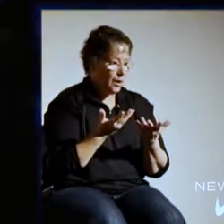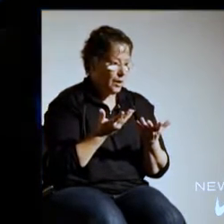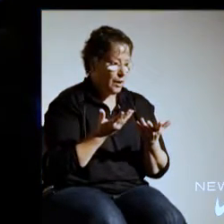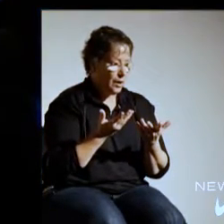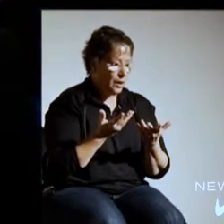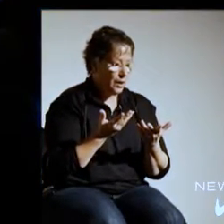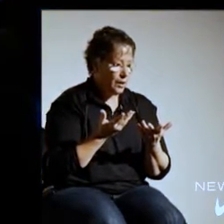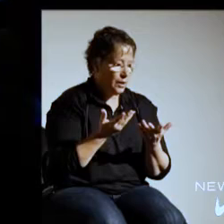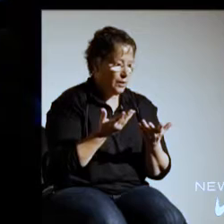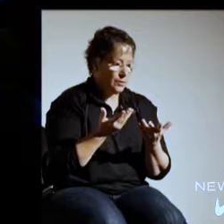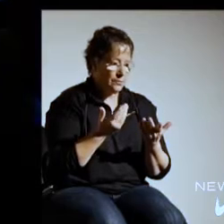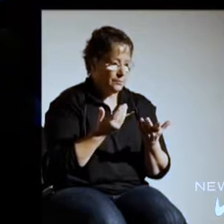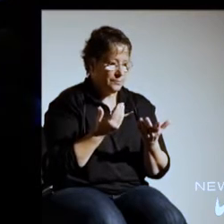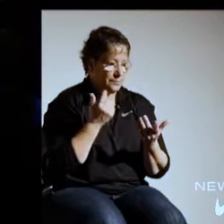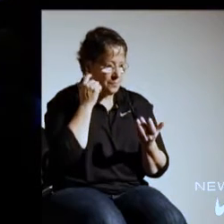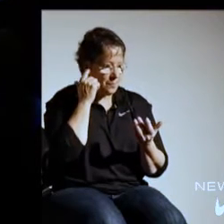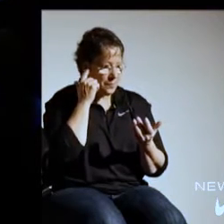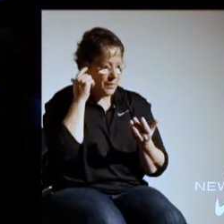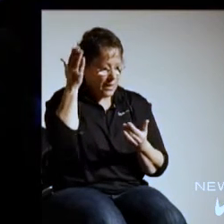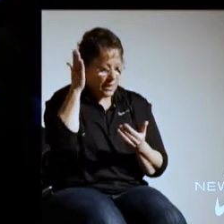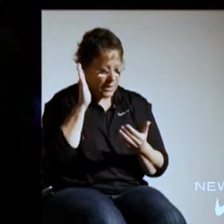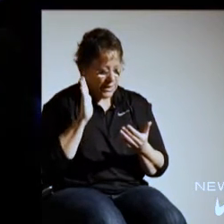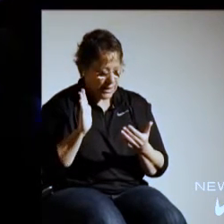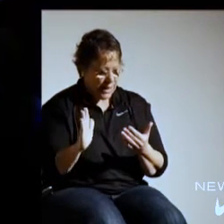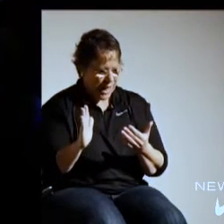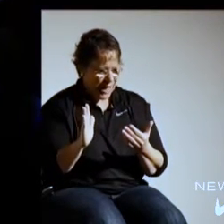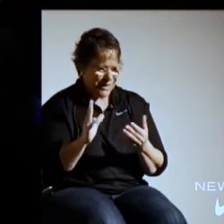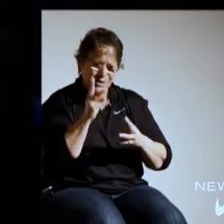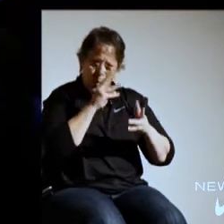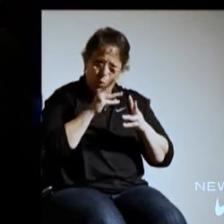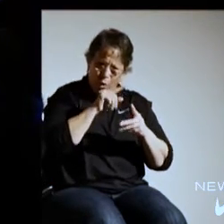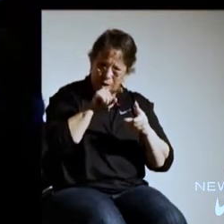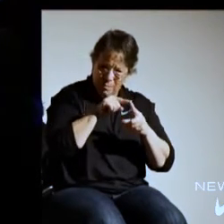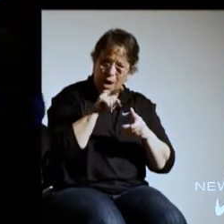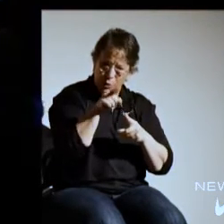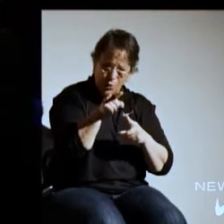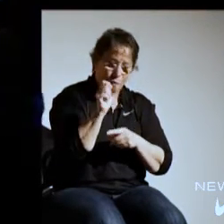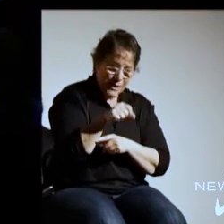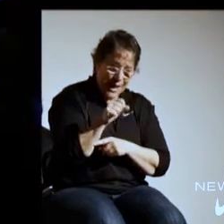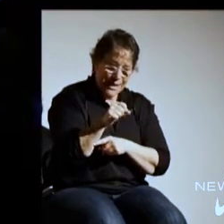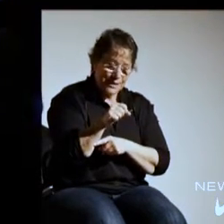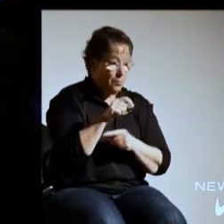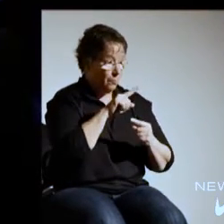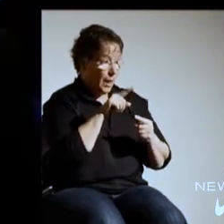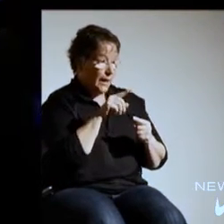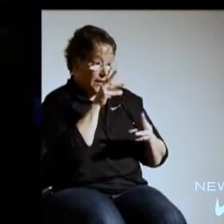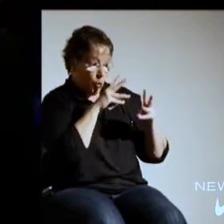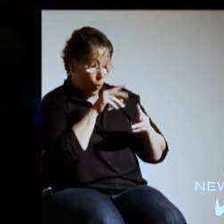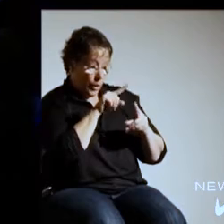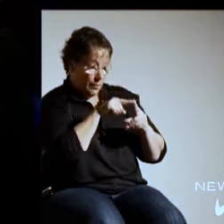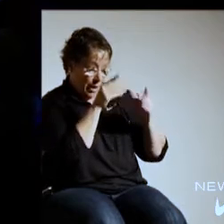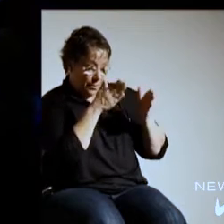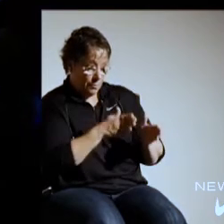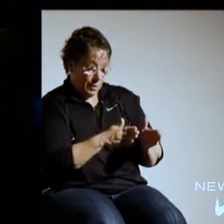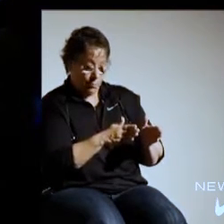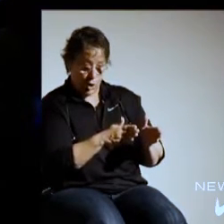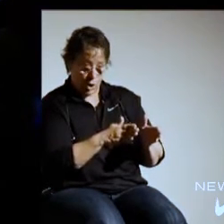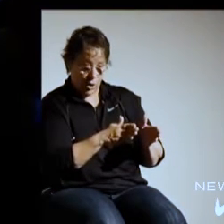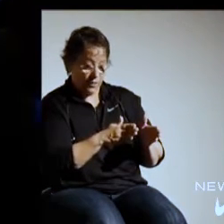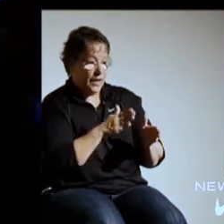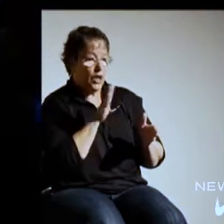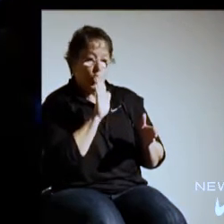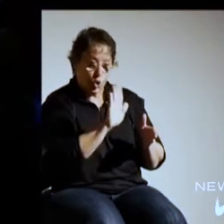will touch. God is absolutely concerned about you, but He's also concerned about the people your life will